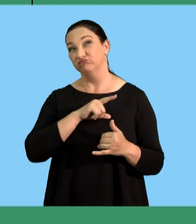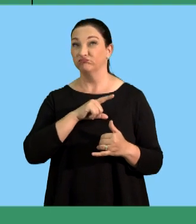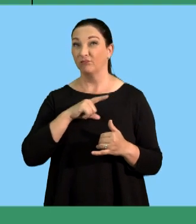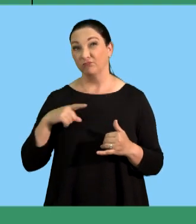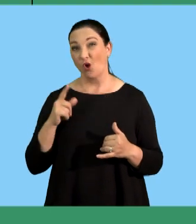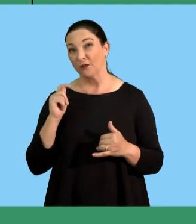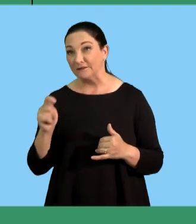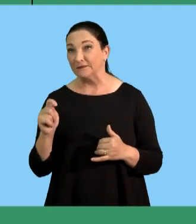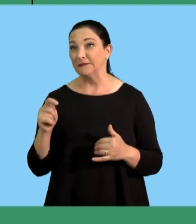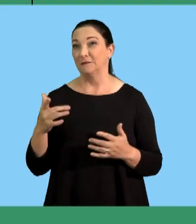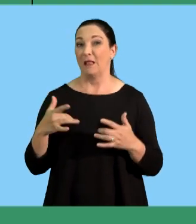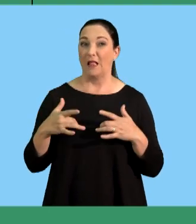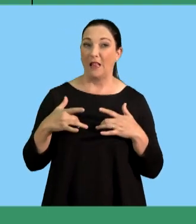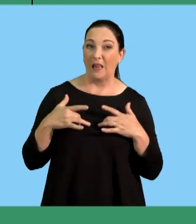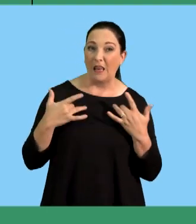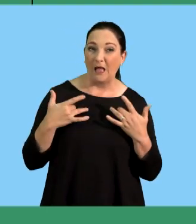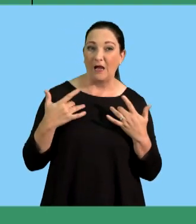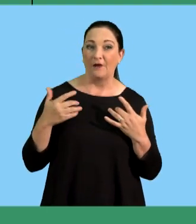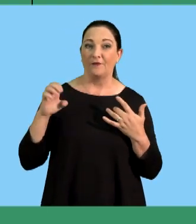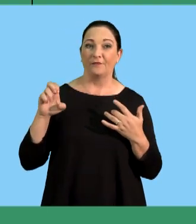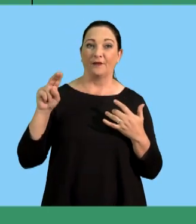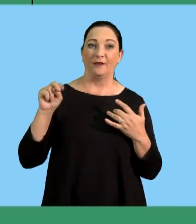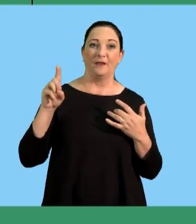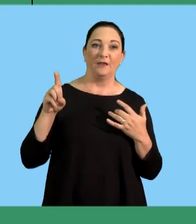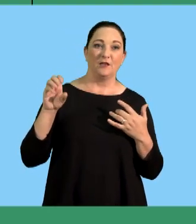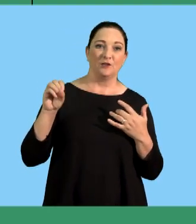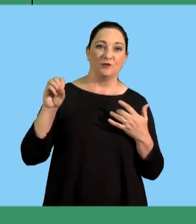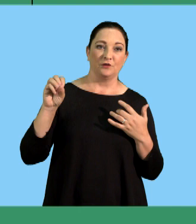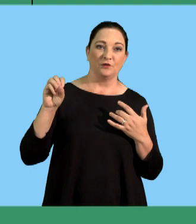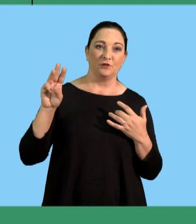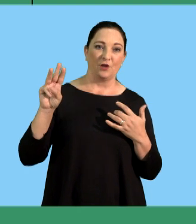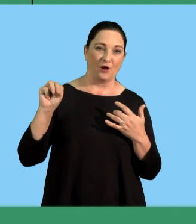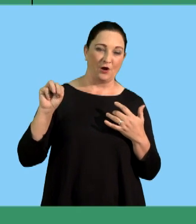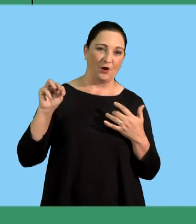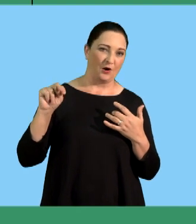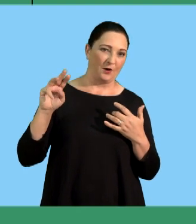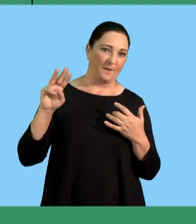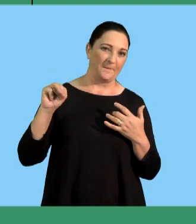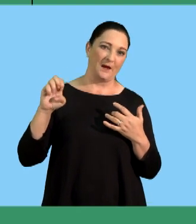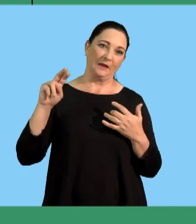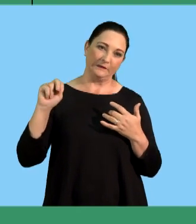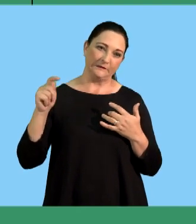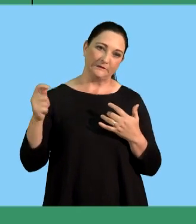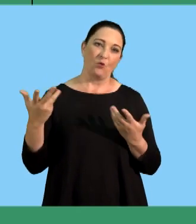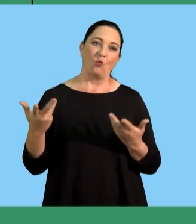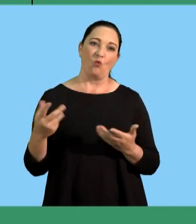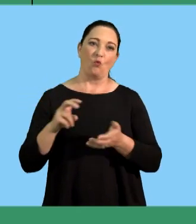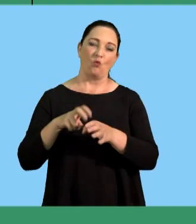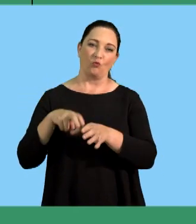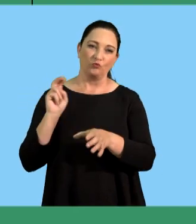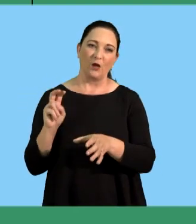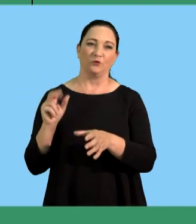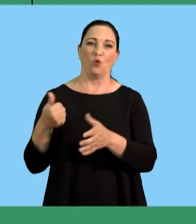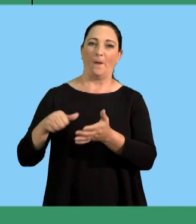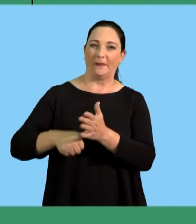policy here, we are talking about life insurance, we are talking about retirement annuity, pension fund or provident fund, and also